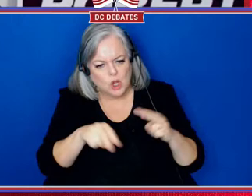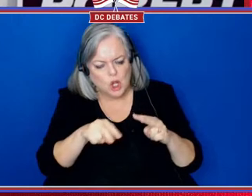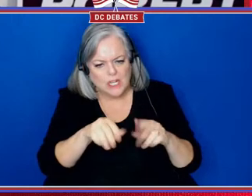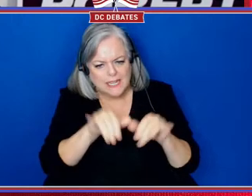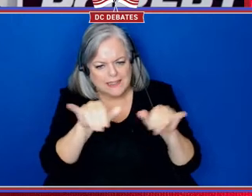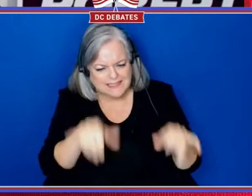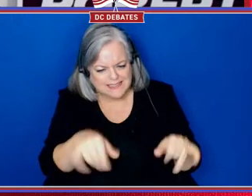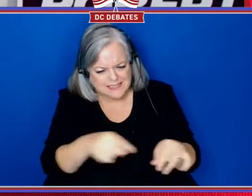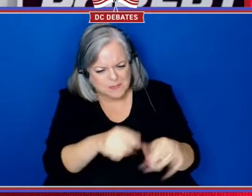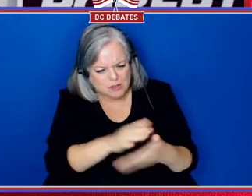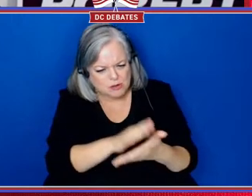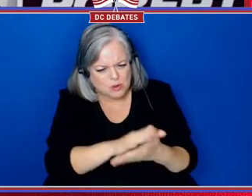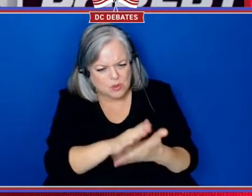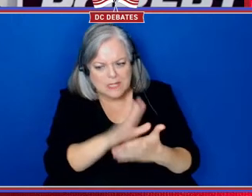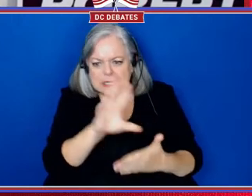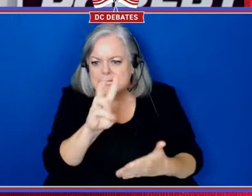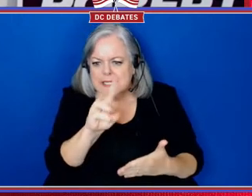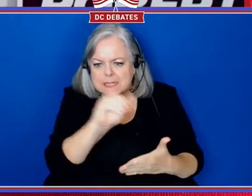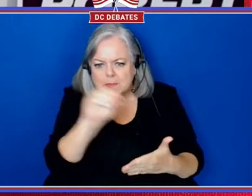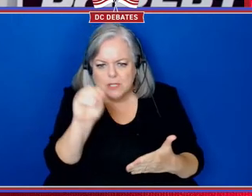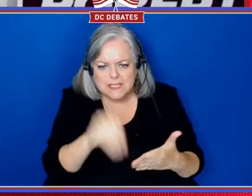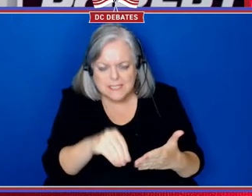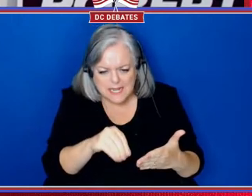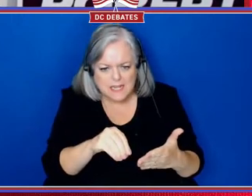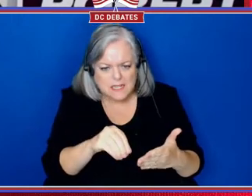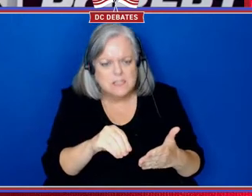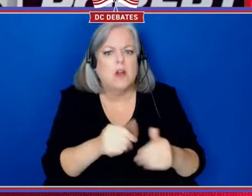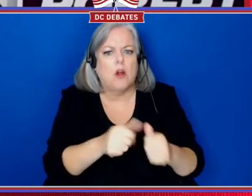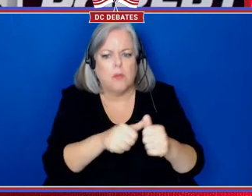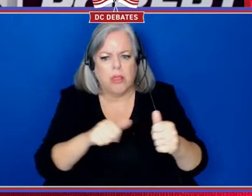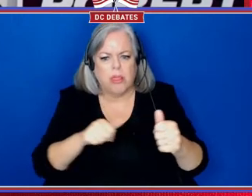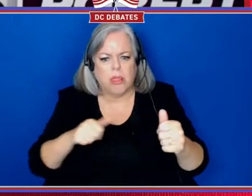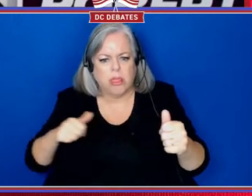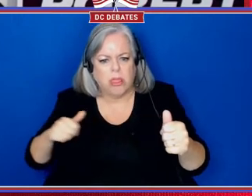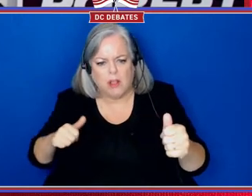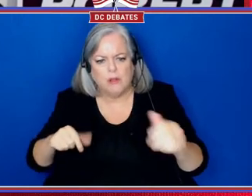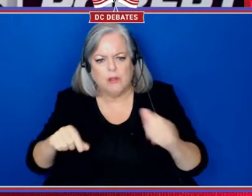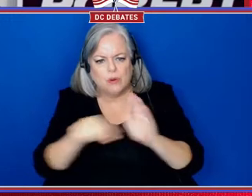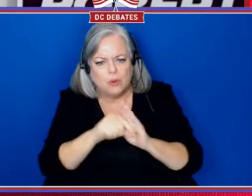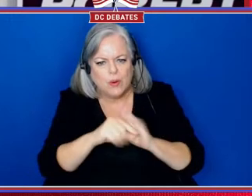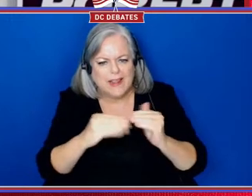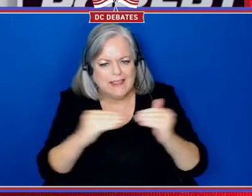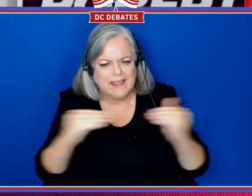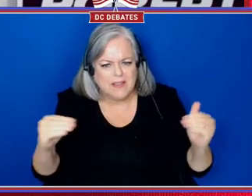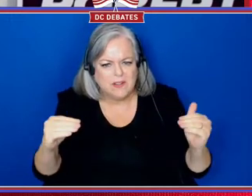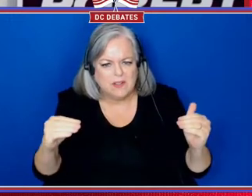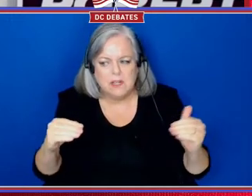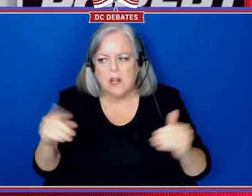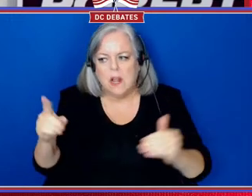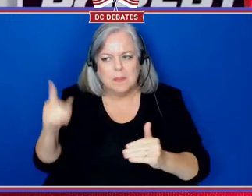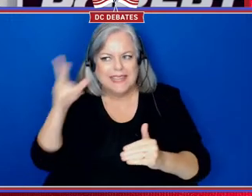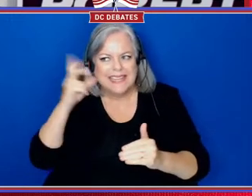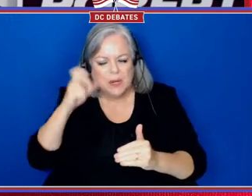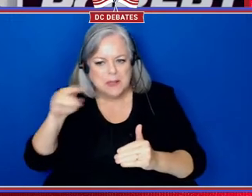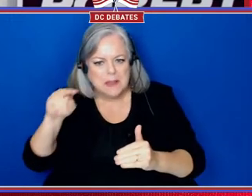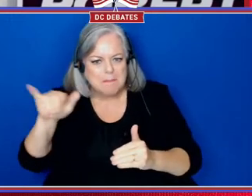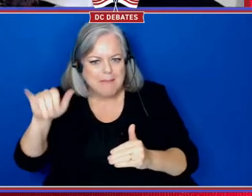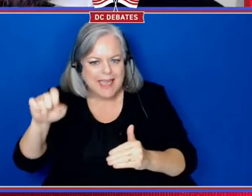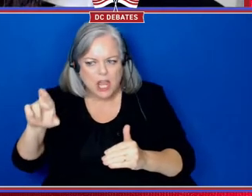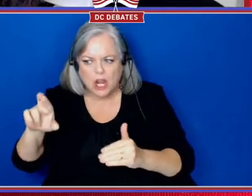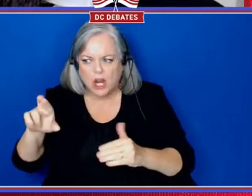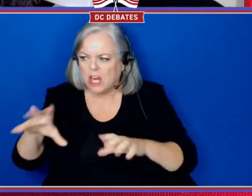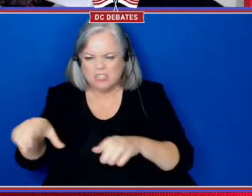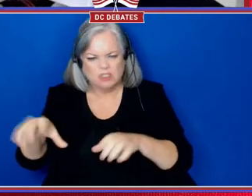level, I'm hearing the mayor saying that we're doing good enough, and I am insisting to you that we are not. That is why I will be a mayor who